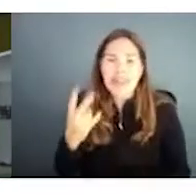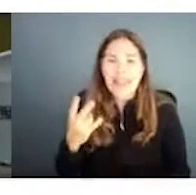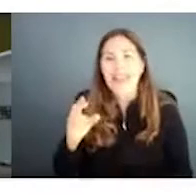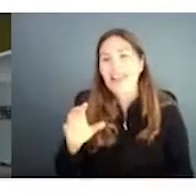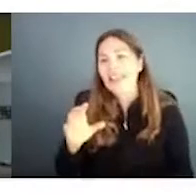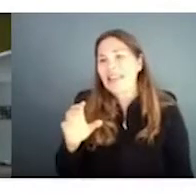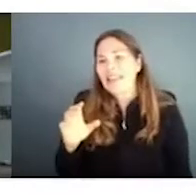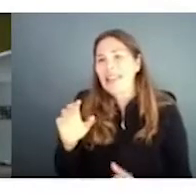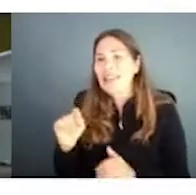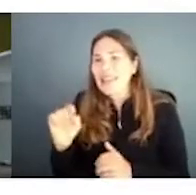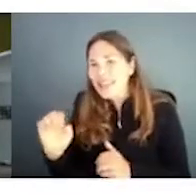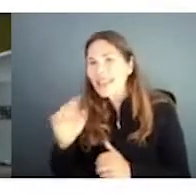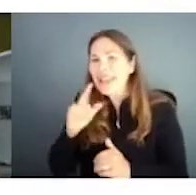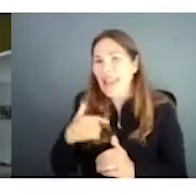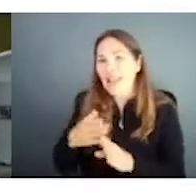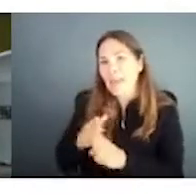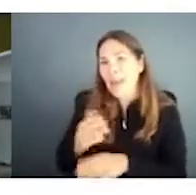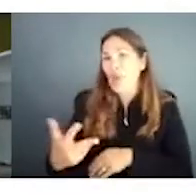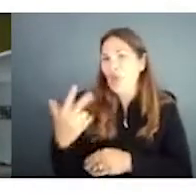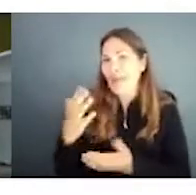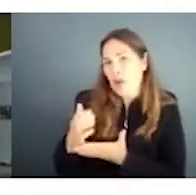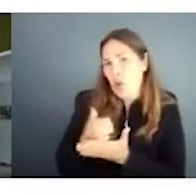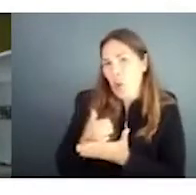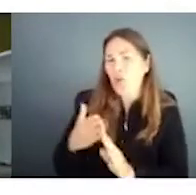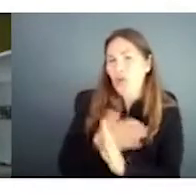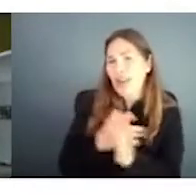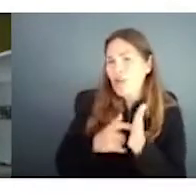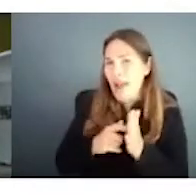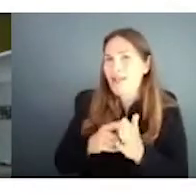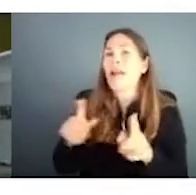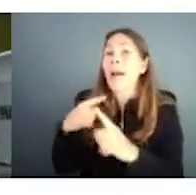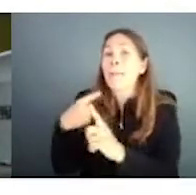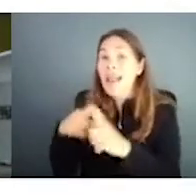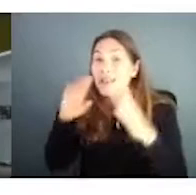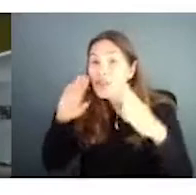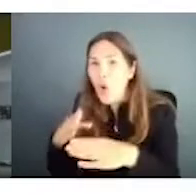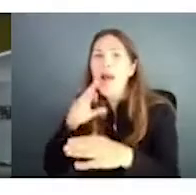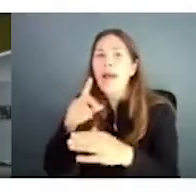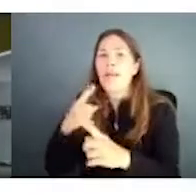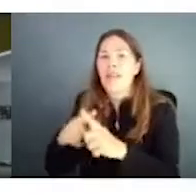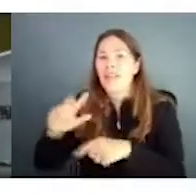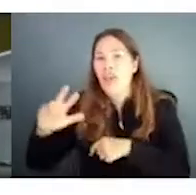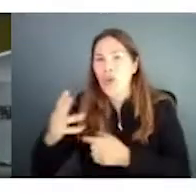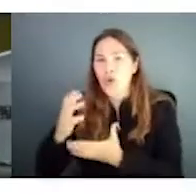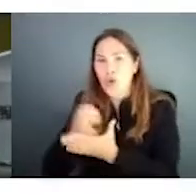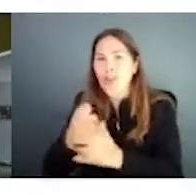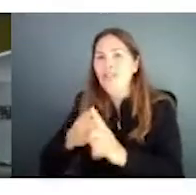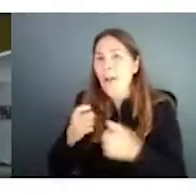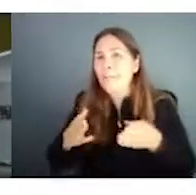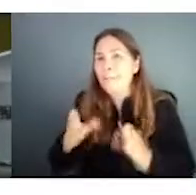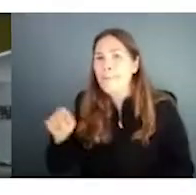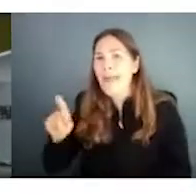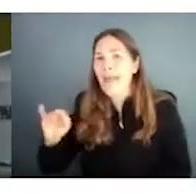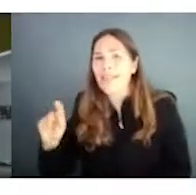3 courses, prereq plus concentrator plus a 3rd course from the pathway. And